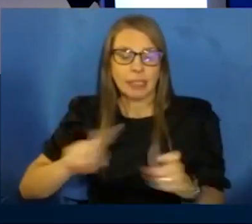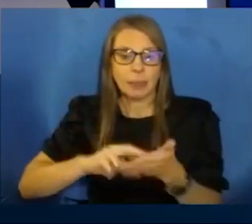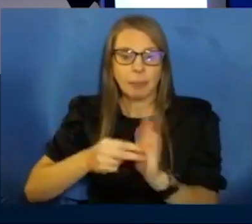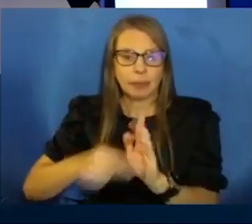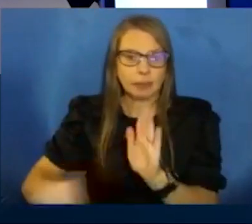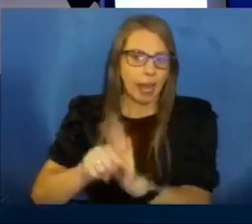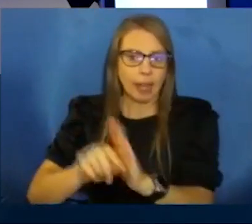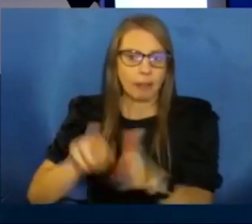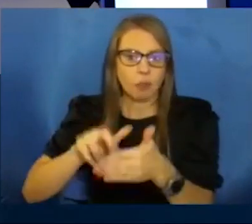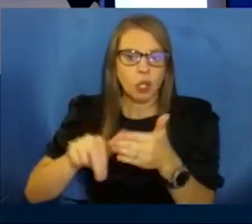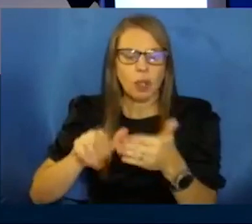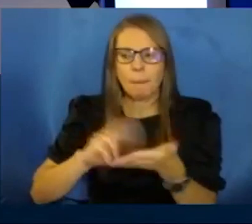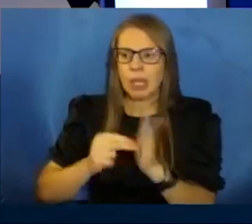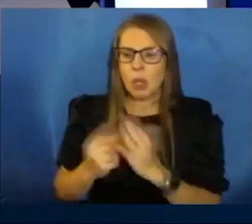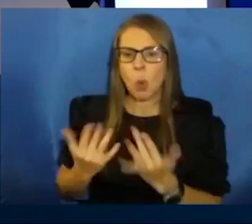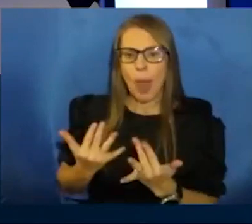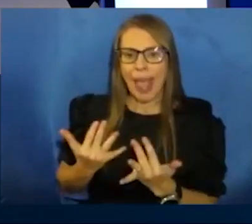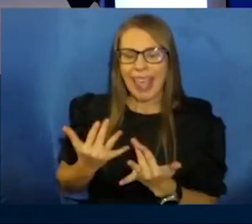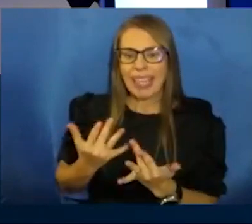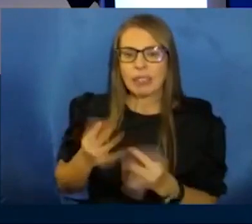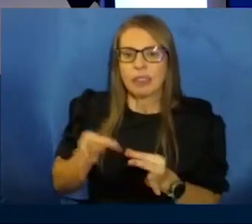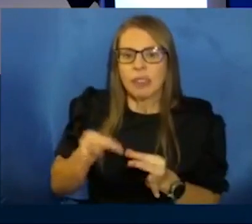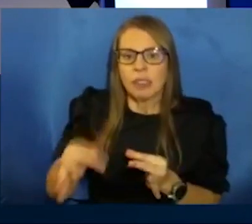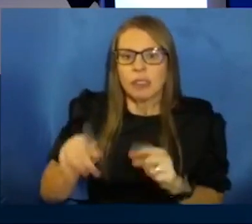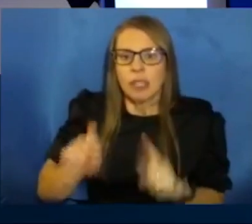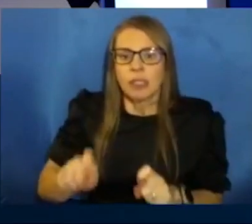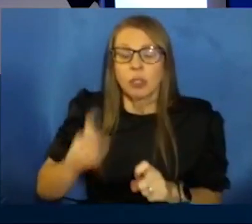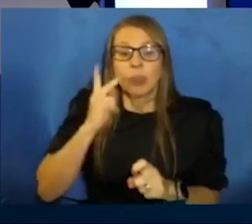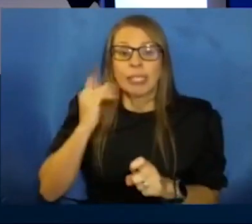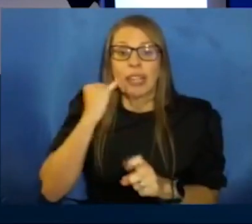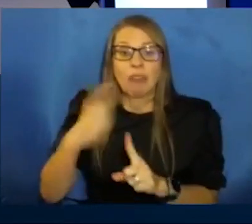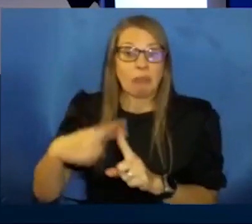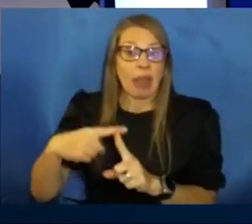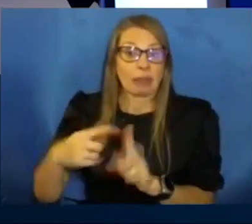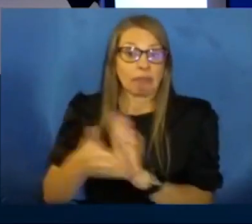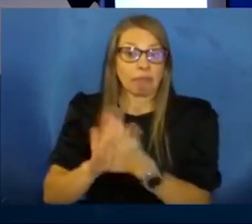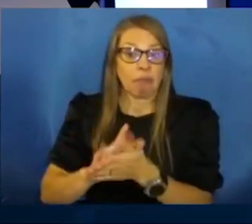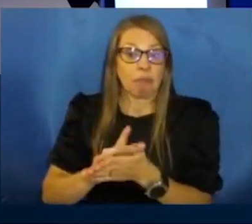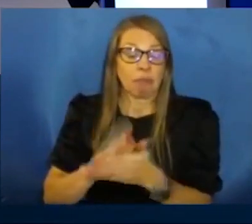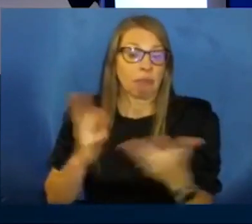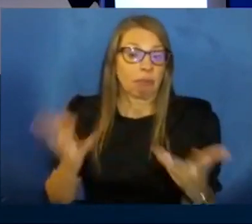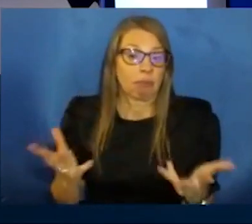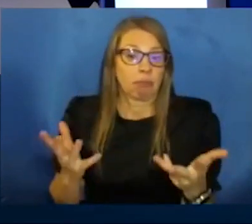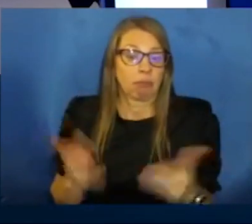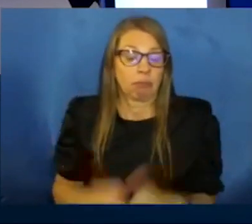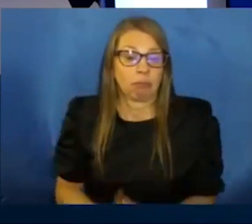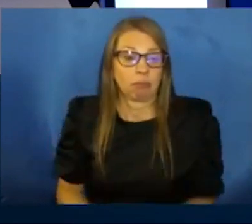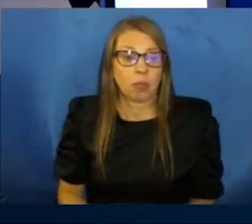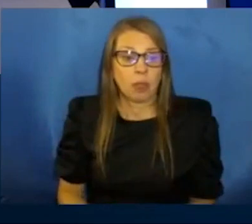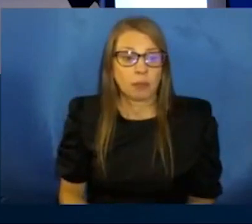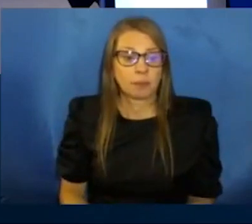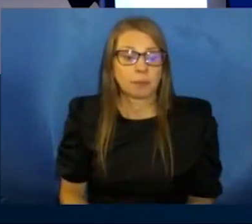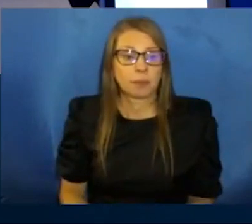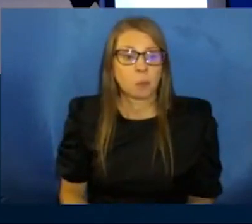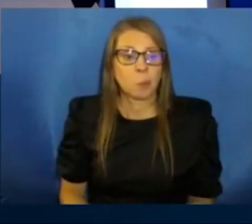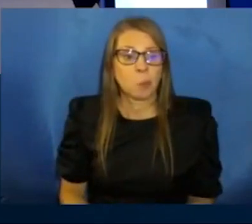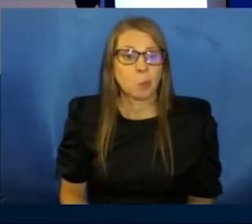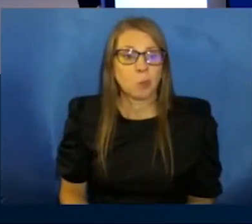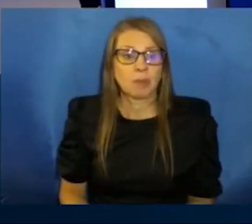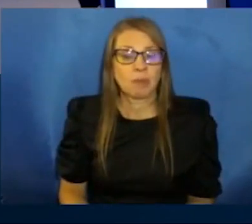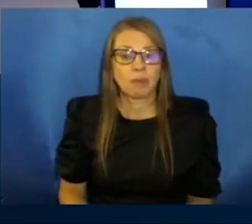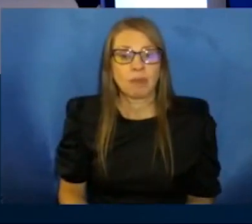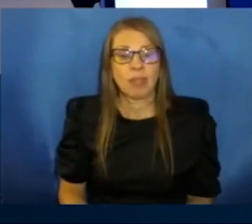is no, there have been very good reports and data that show the excess deaths that have occurred because of COVID-19 that wouldn't otherwise have